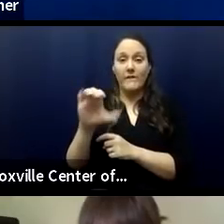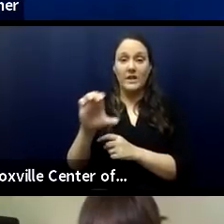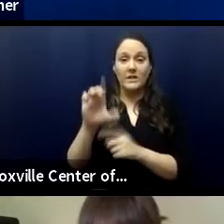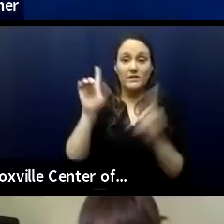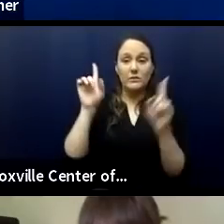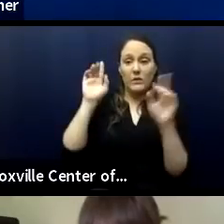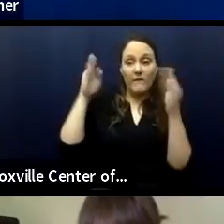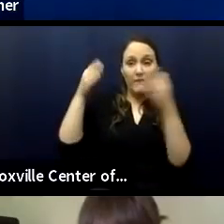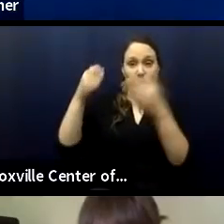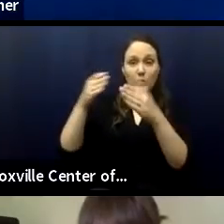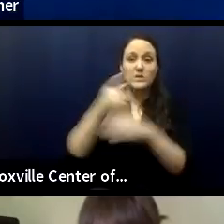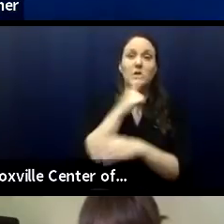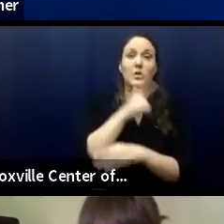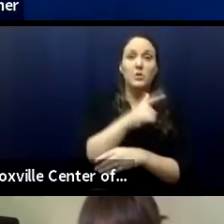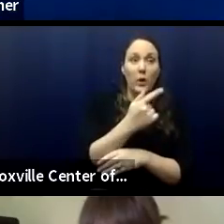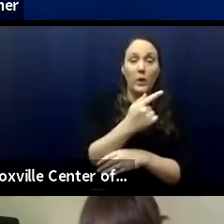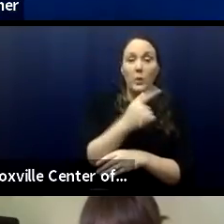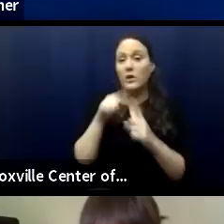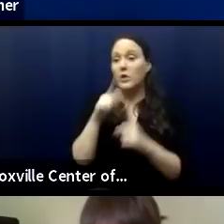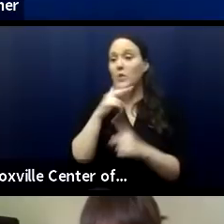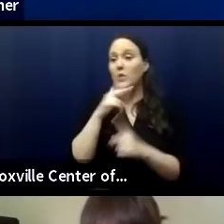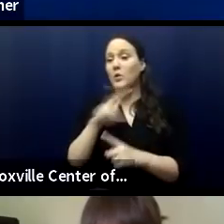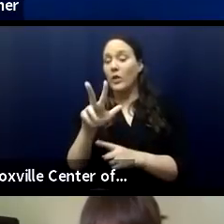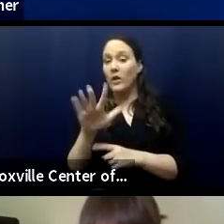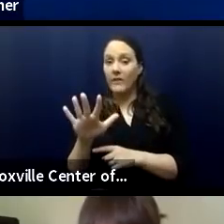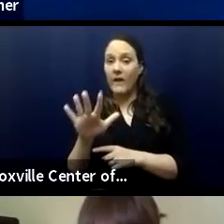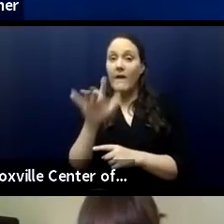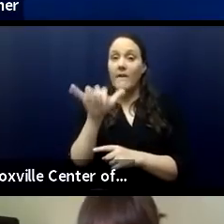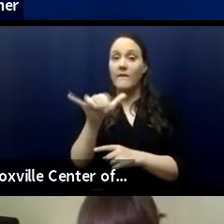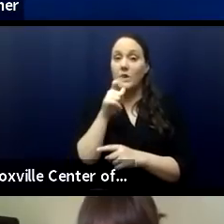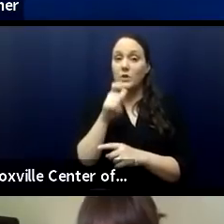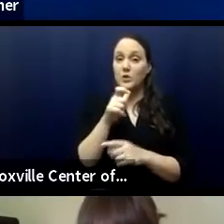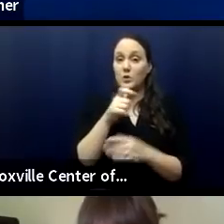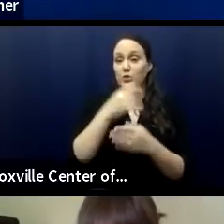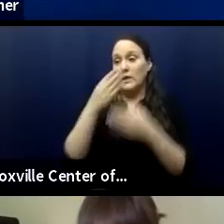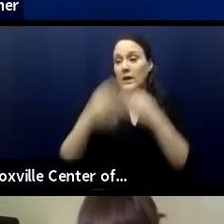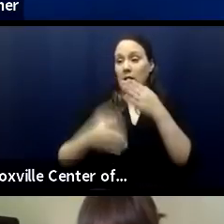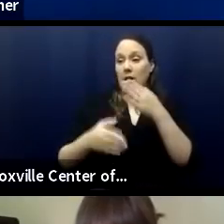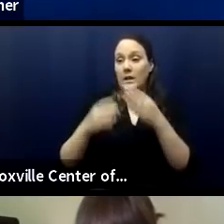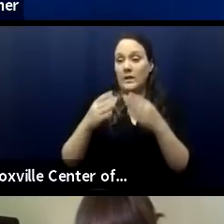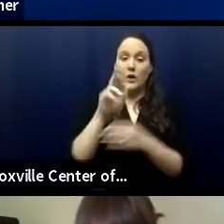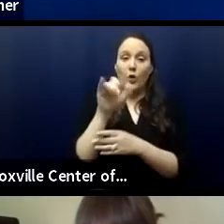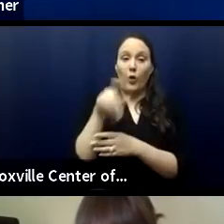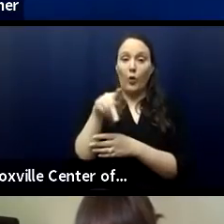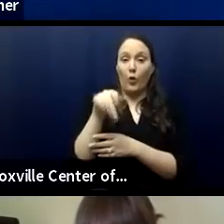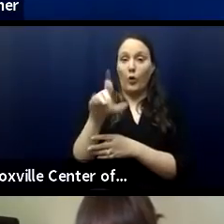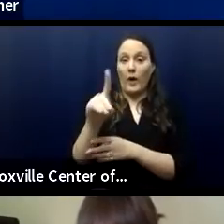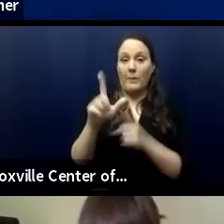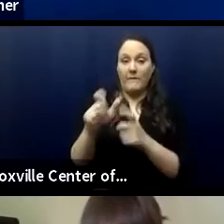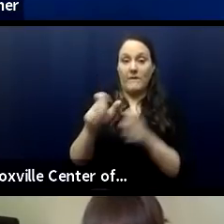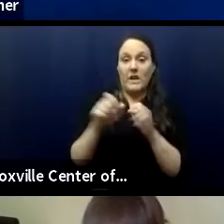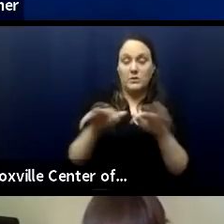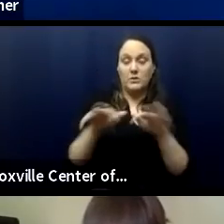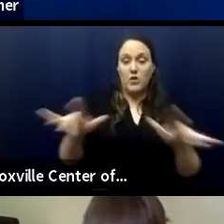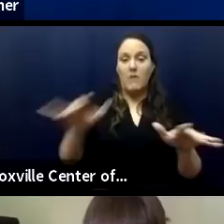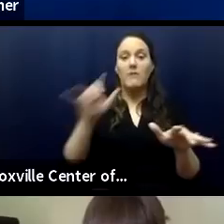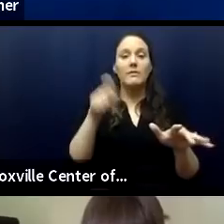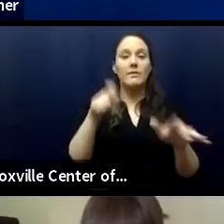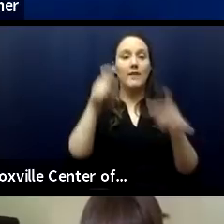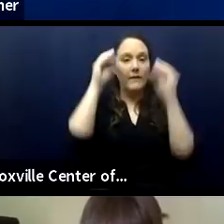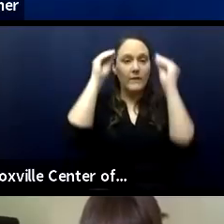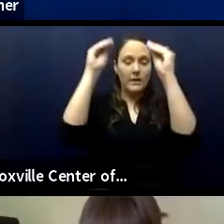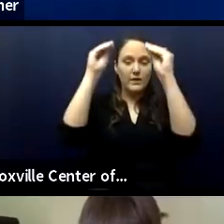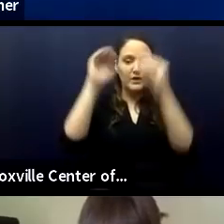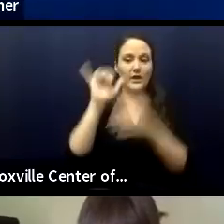the 21 to 35s that are the ones that are resulting in the rapid spread. We've got to educate that demographic